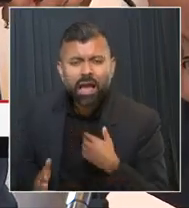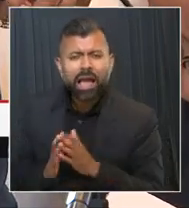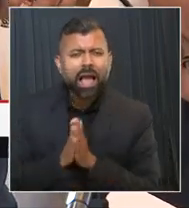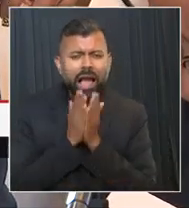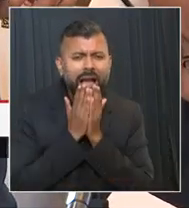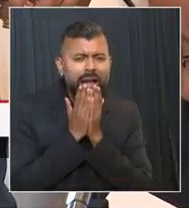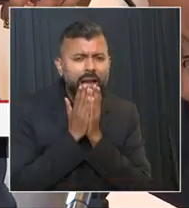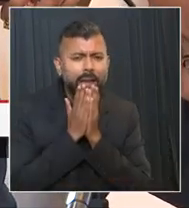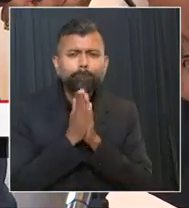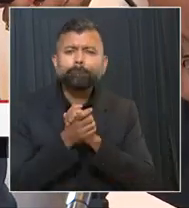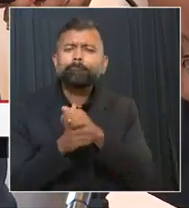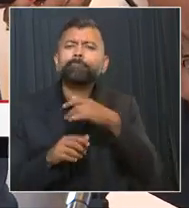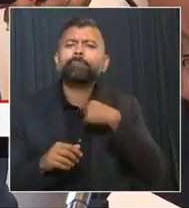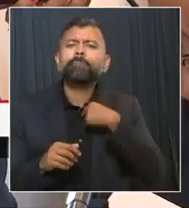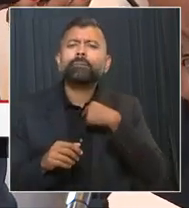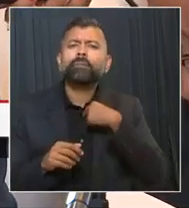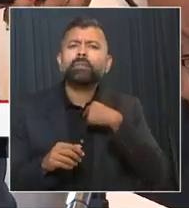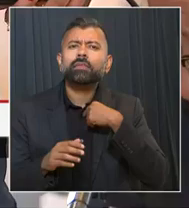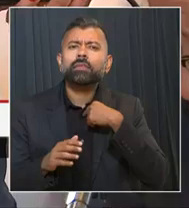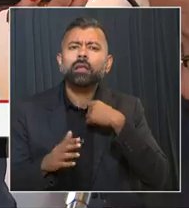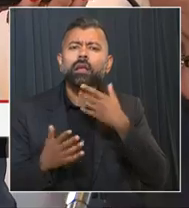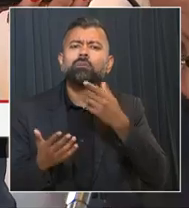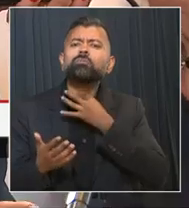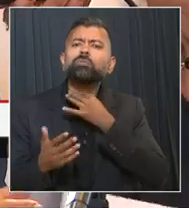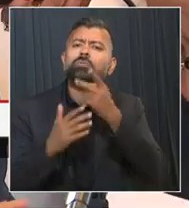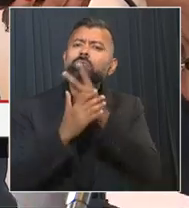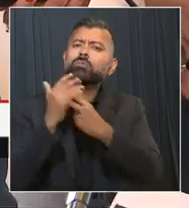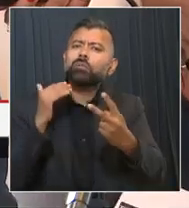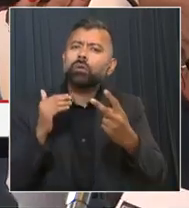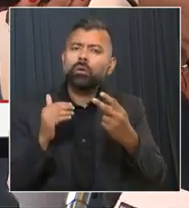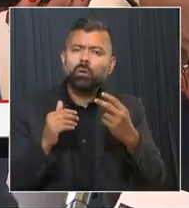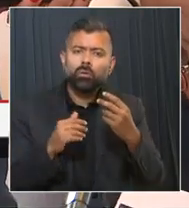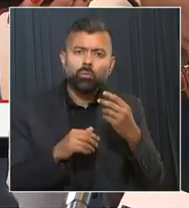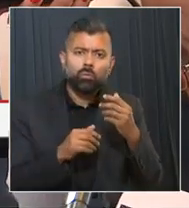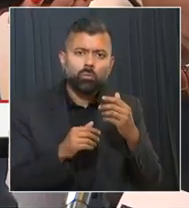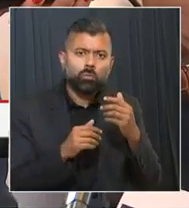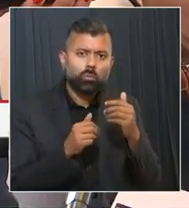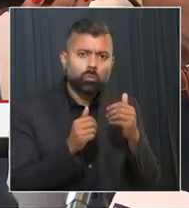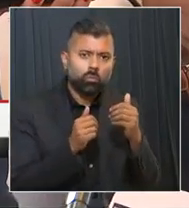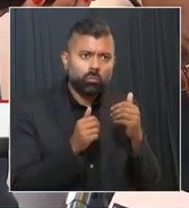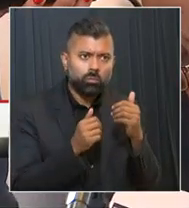government is anticipating, or are you anticipating that what is